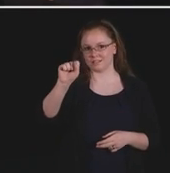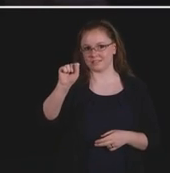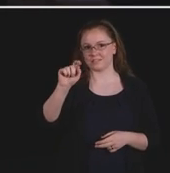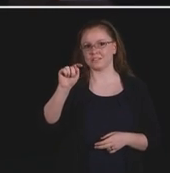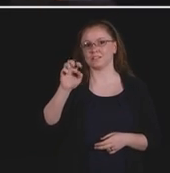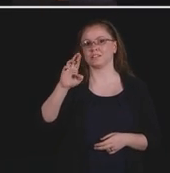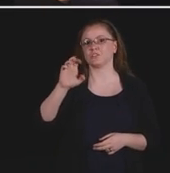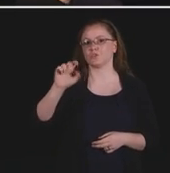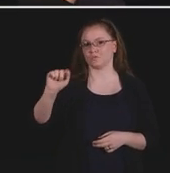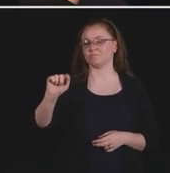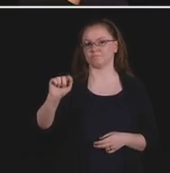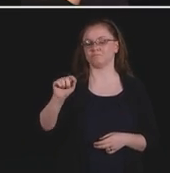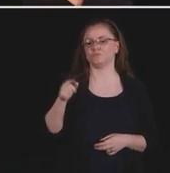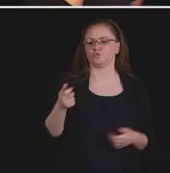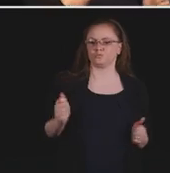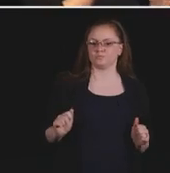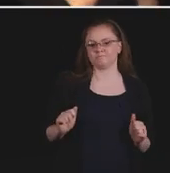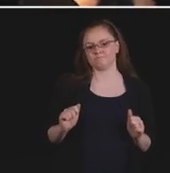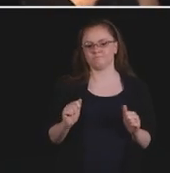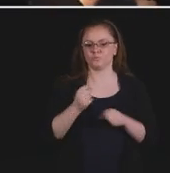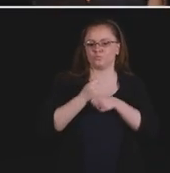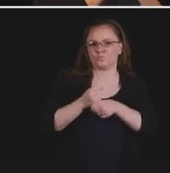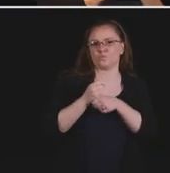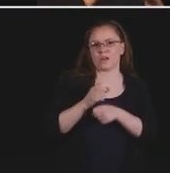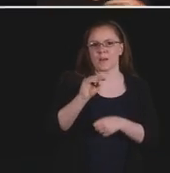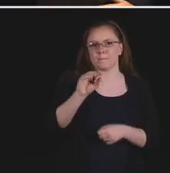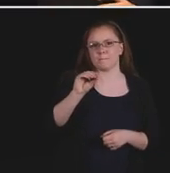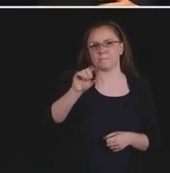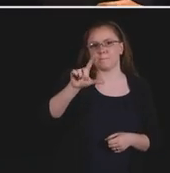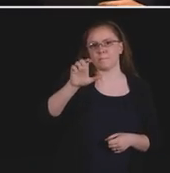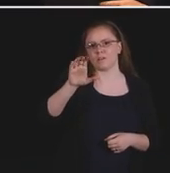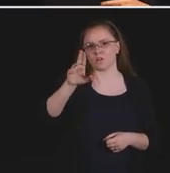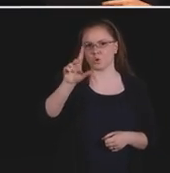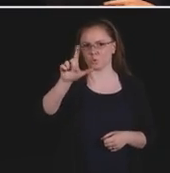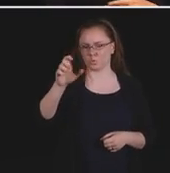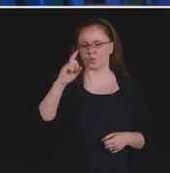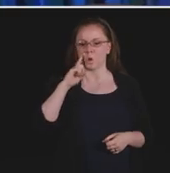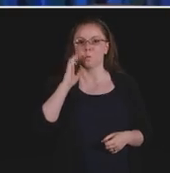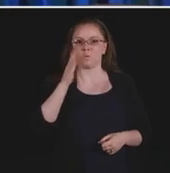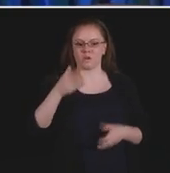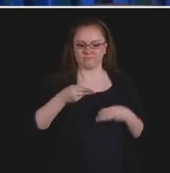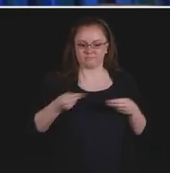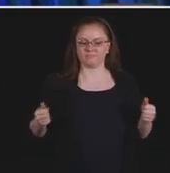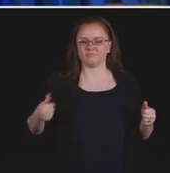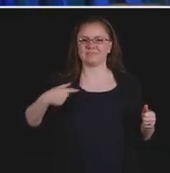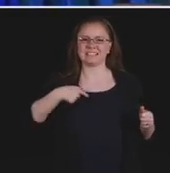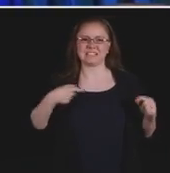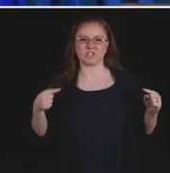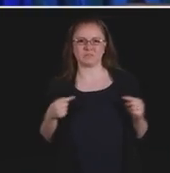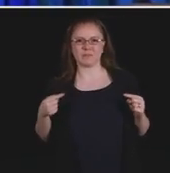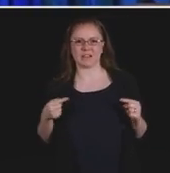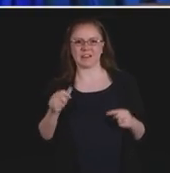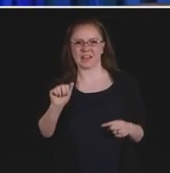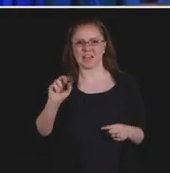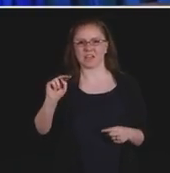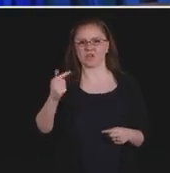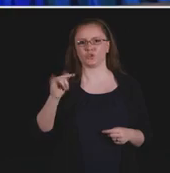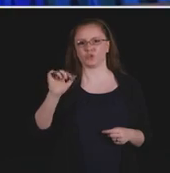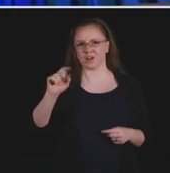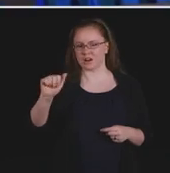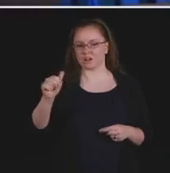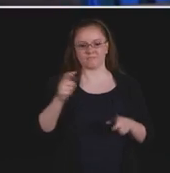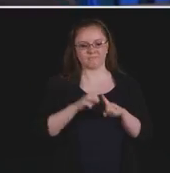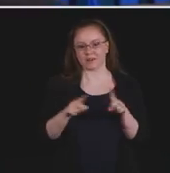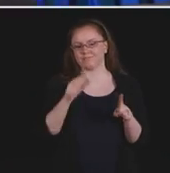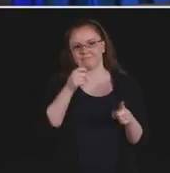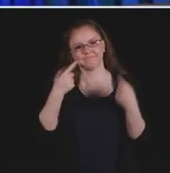tried to create a molecule which he thought will cure angina, which is the chest pain, but it didn't work. So when